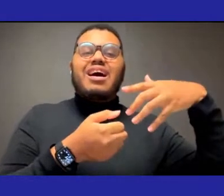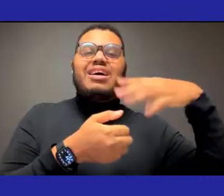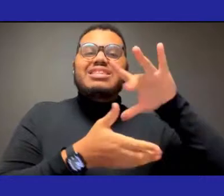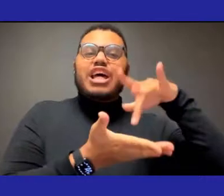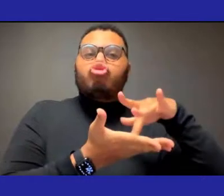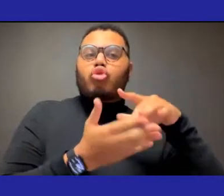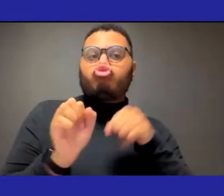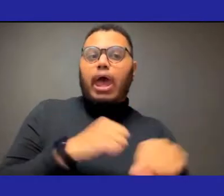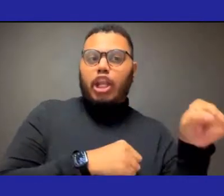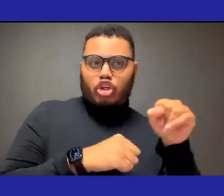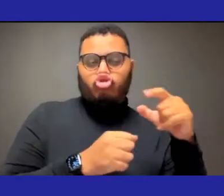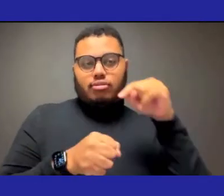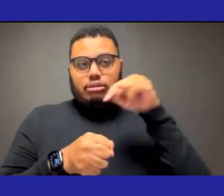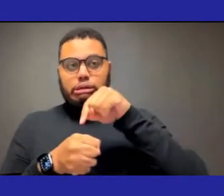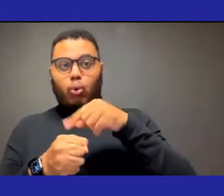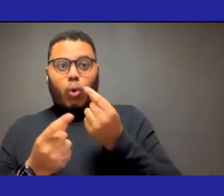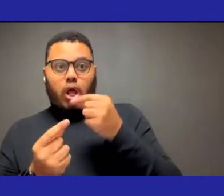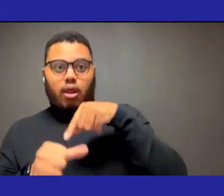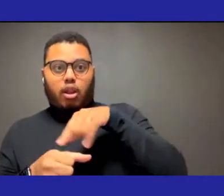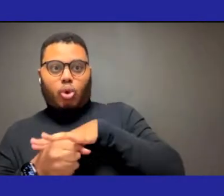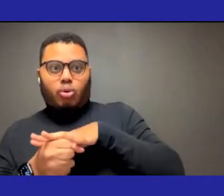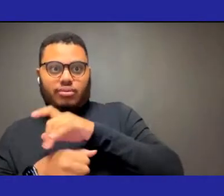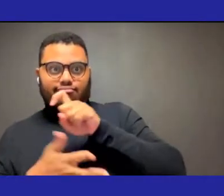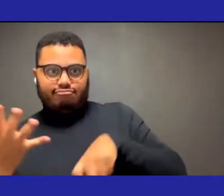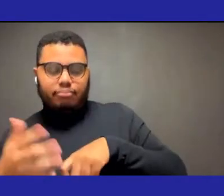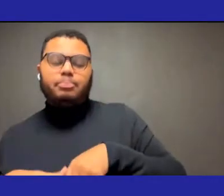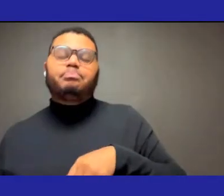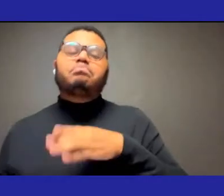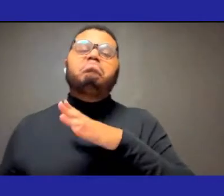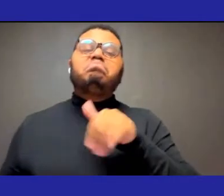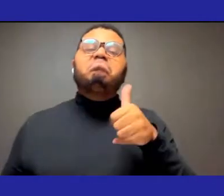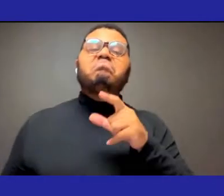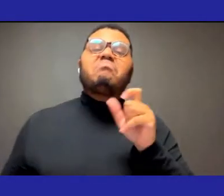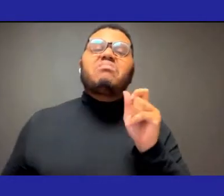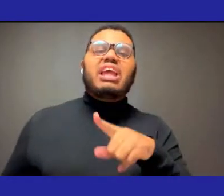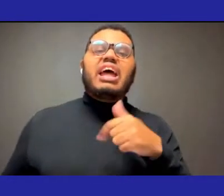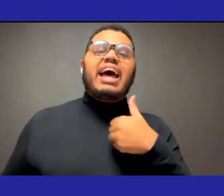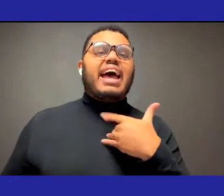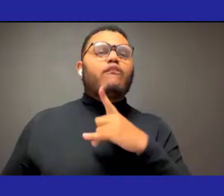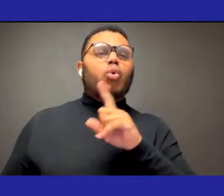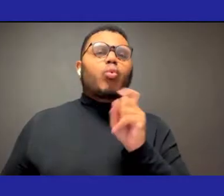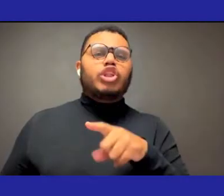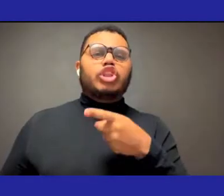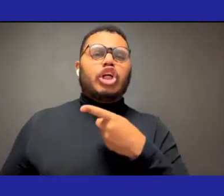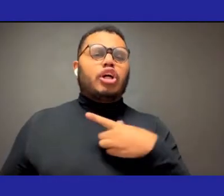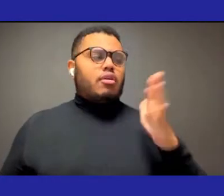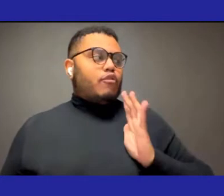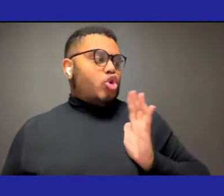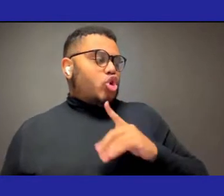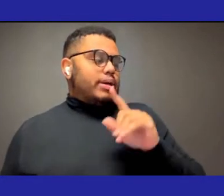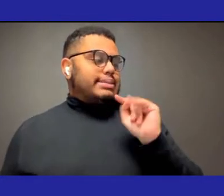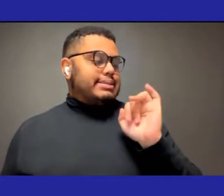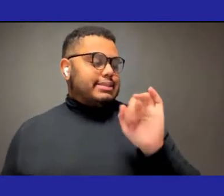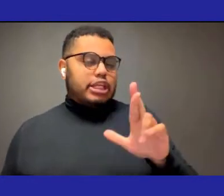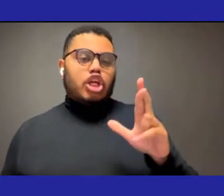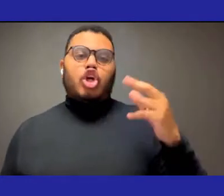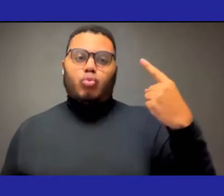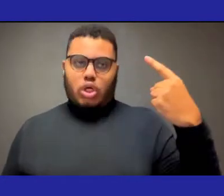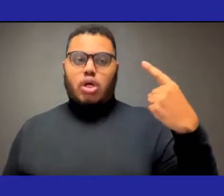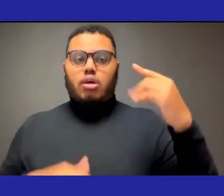And I had a quick question on the previous one. You thought the tier one rating, and because they look